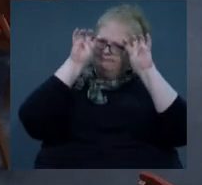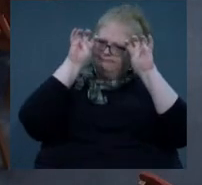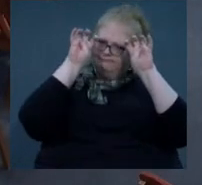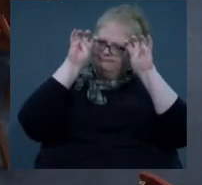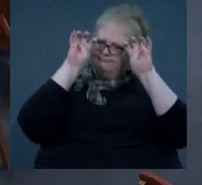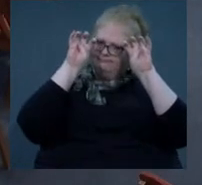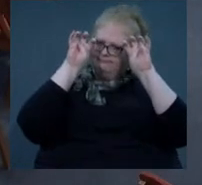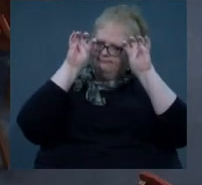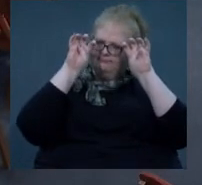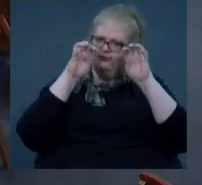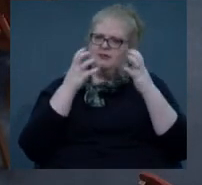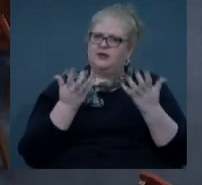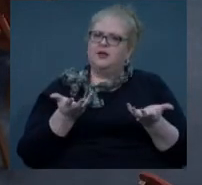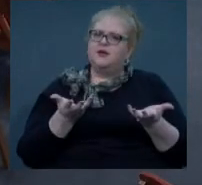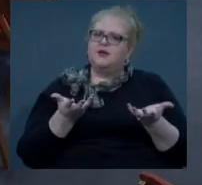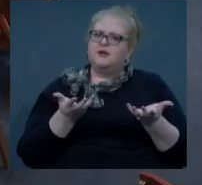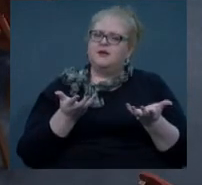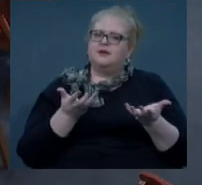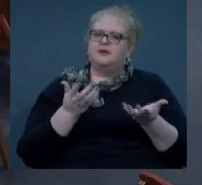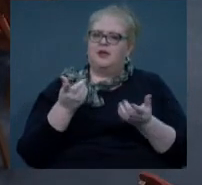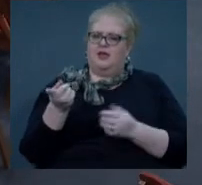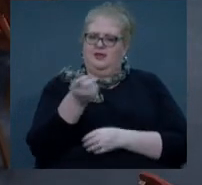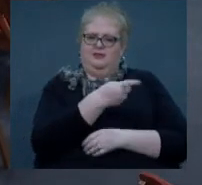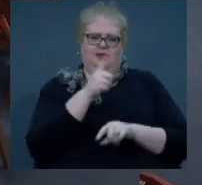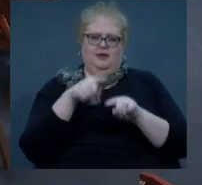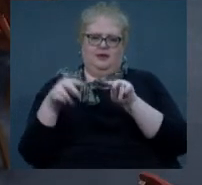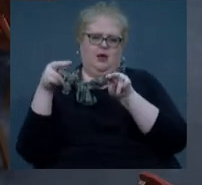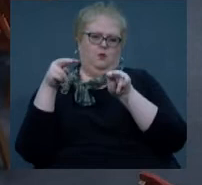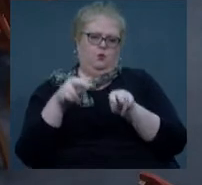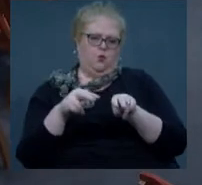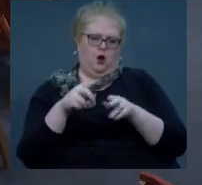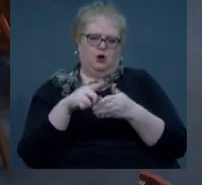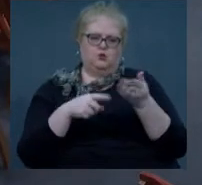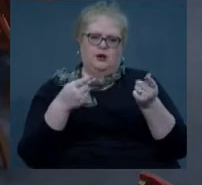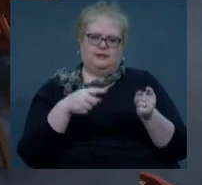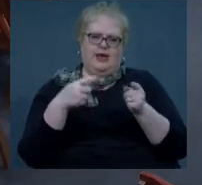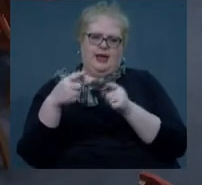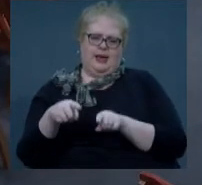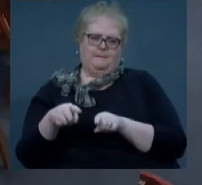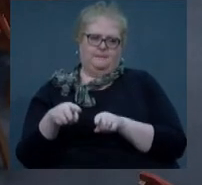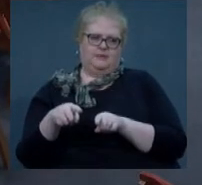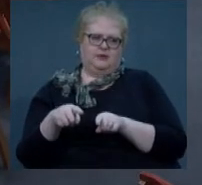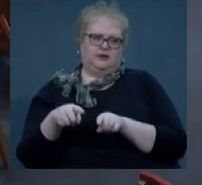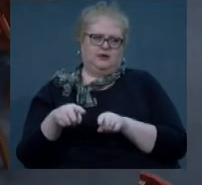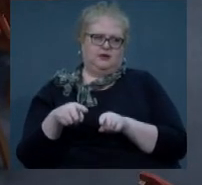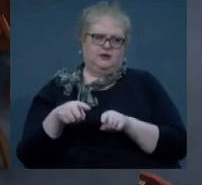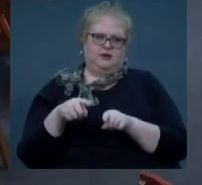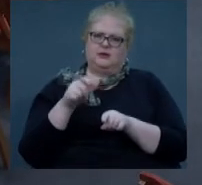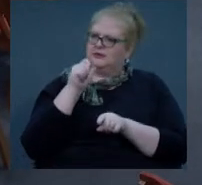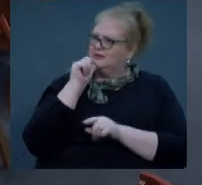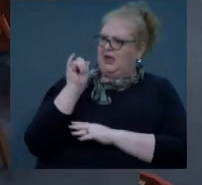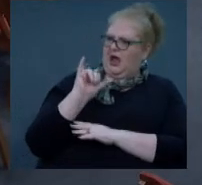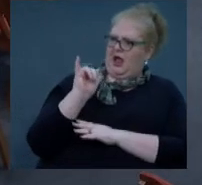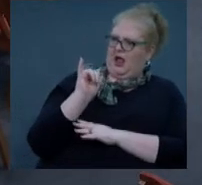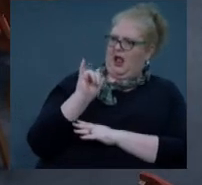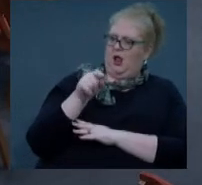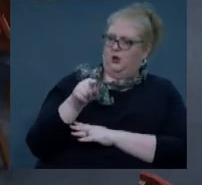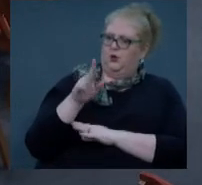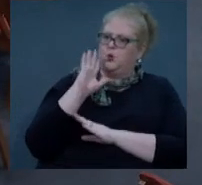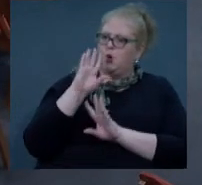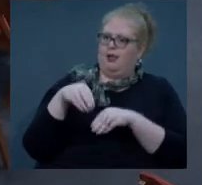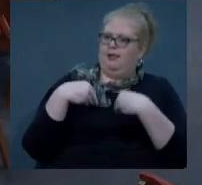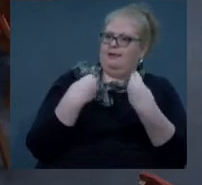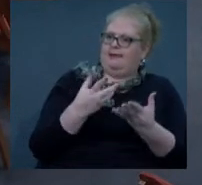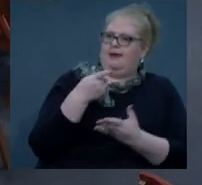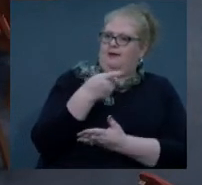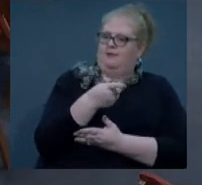It's not like they're going to be able to watch what's happening, I guess. It's not like you're going to give them a